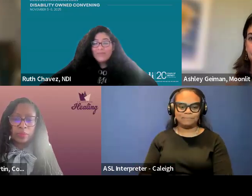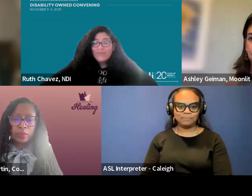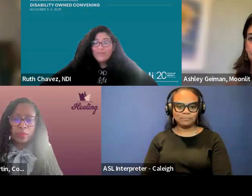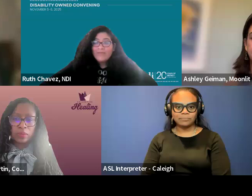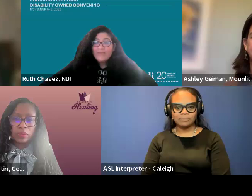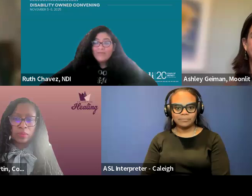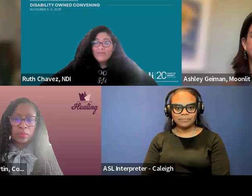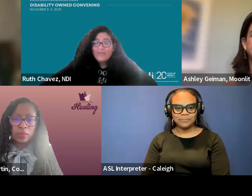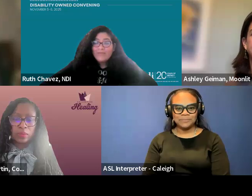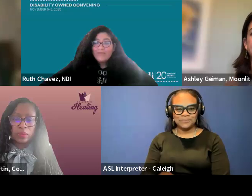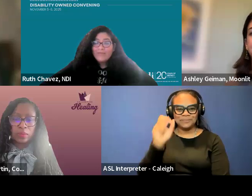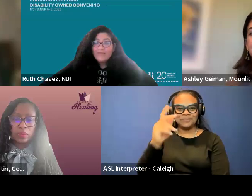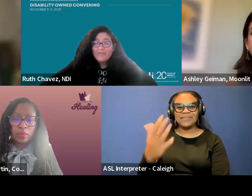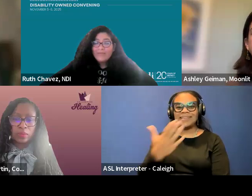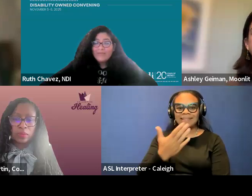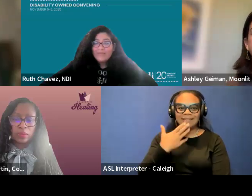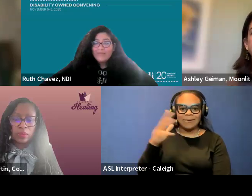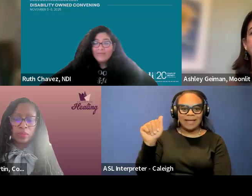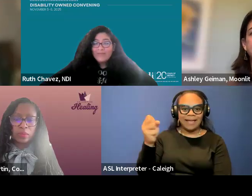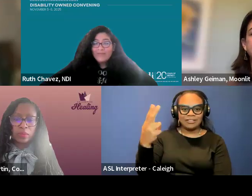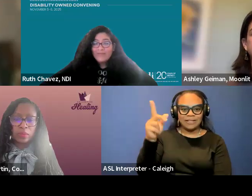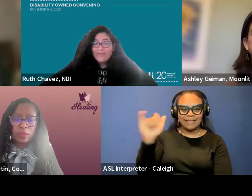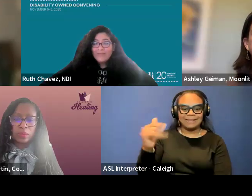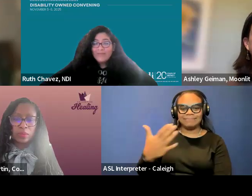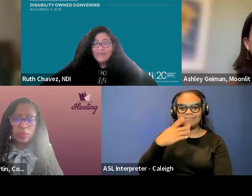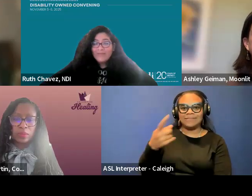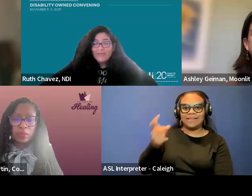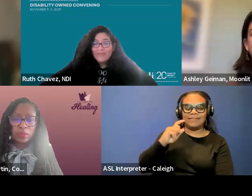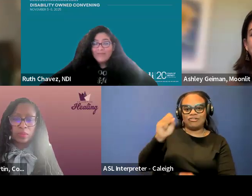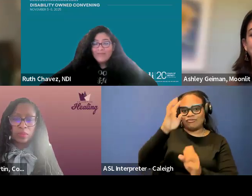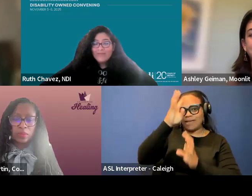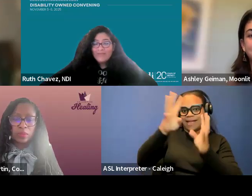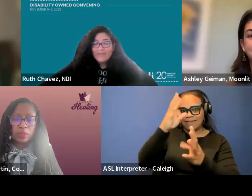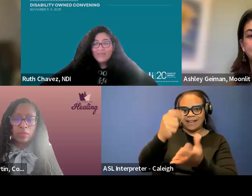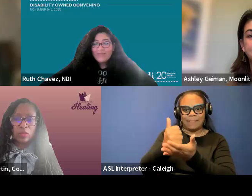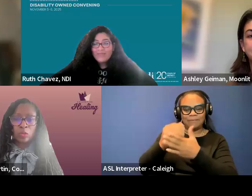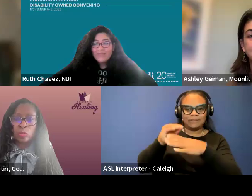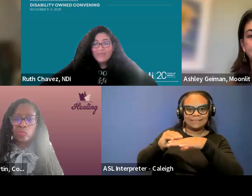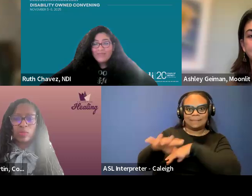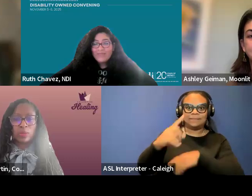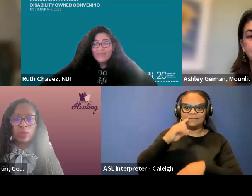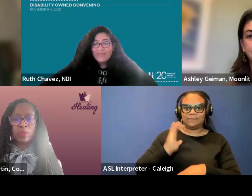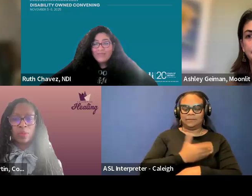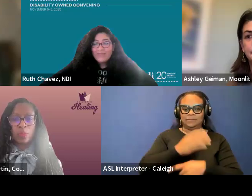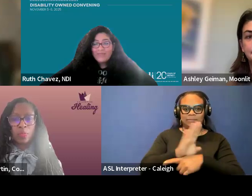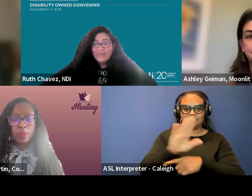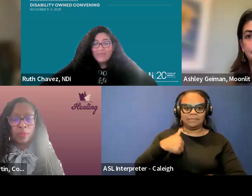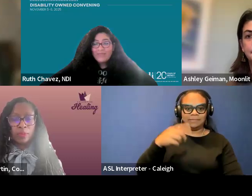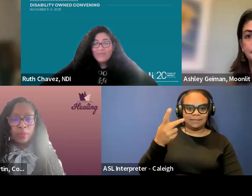Okay, so thank you, Ashley, for giving us those creative and helpful tips for our business. I am Dr. Felicia, and I'm going to give you